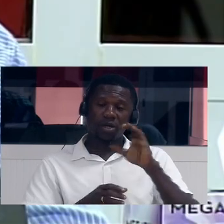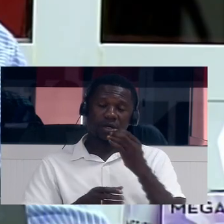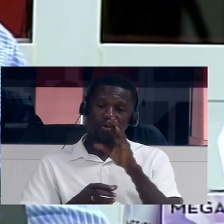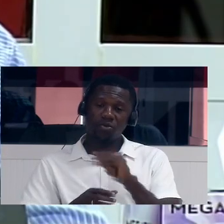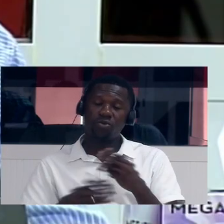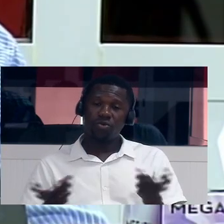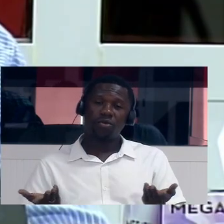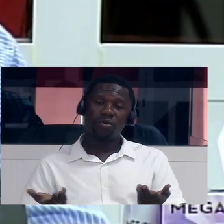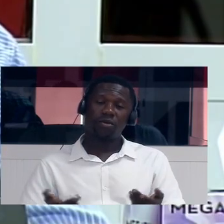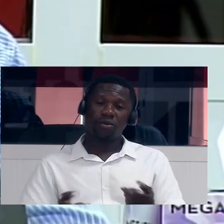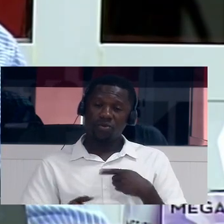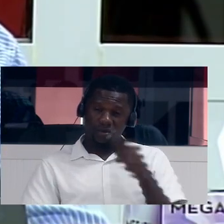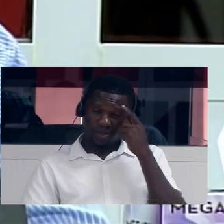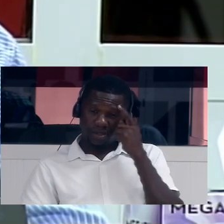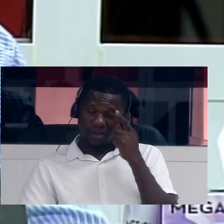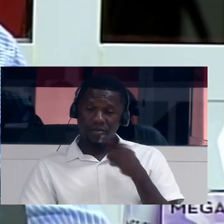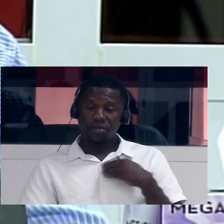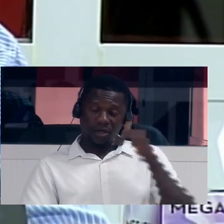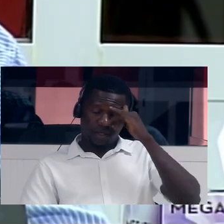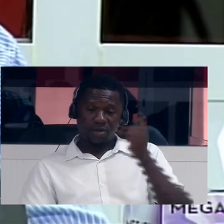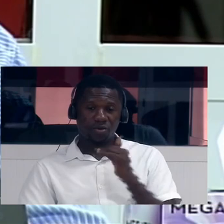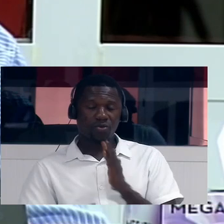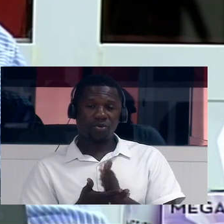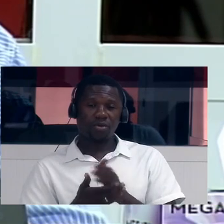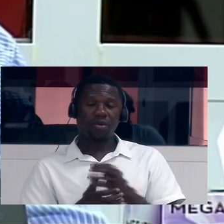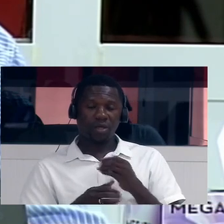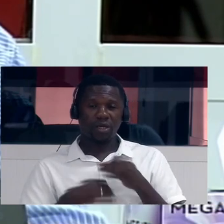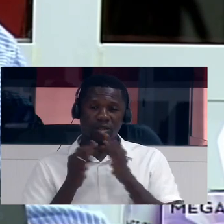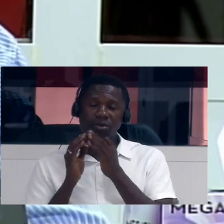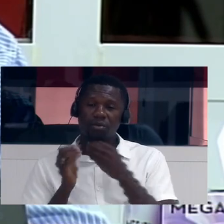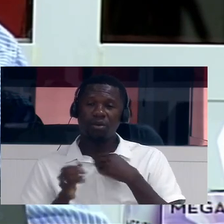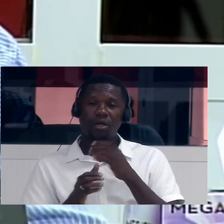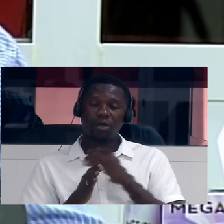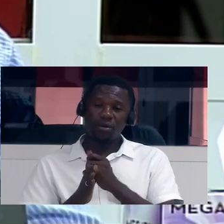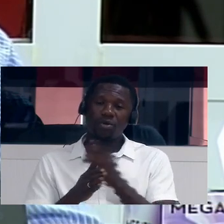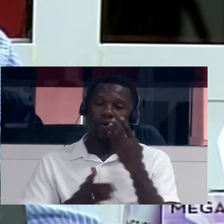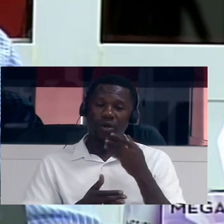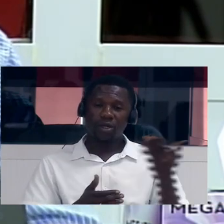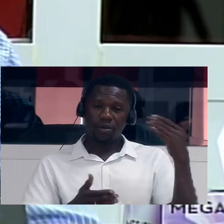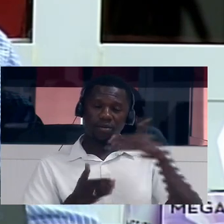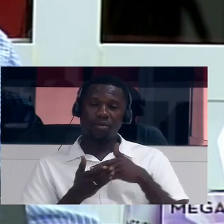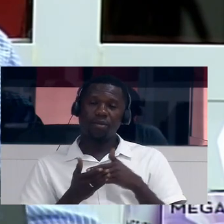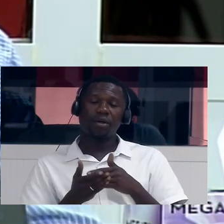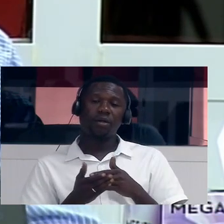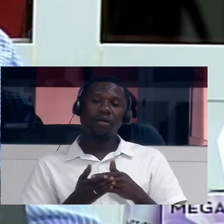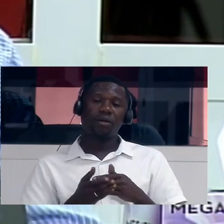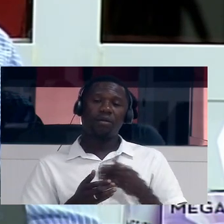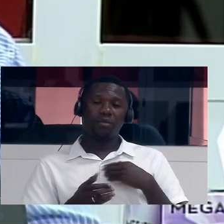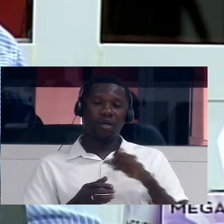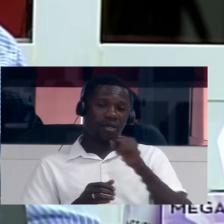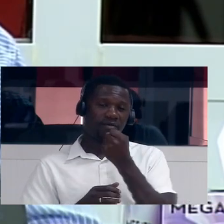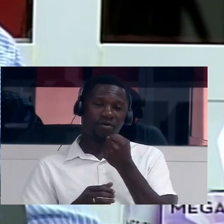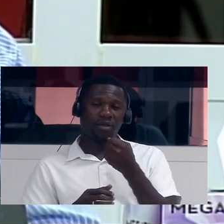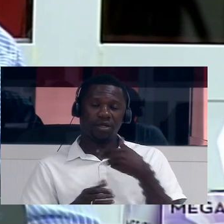Don't you think? Yes, I agree with you entirely. And I told my deputy when they came back eventually. My difficulty here is that